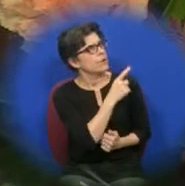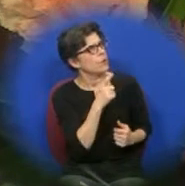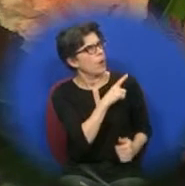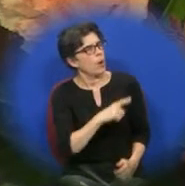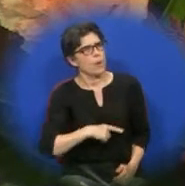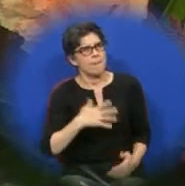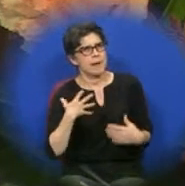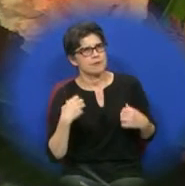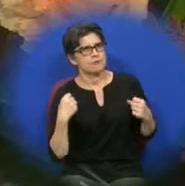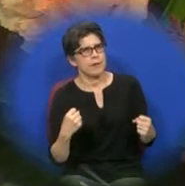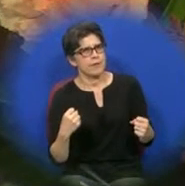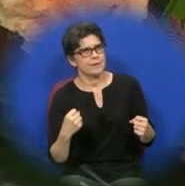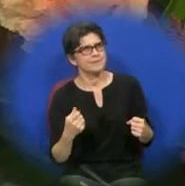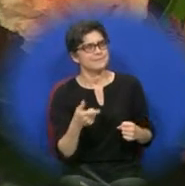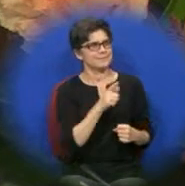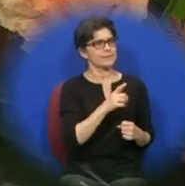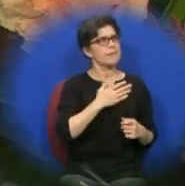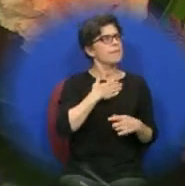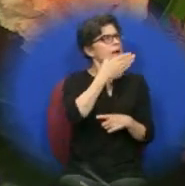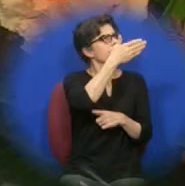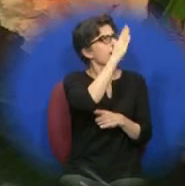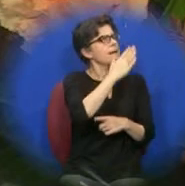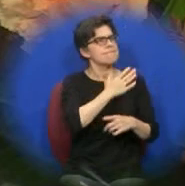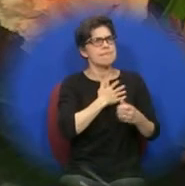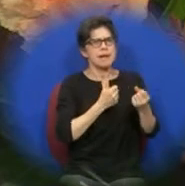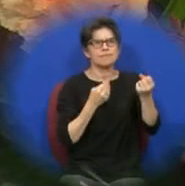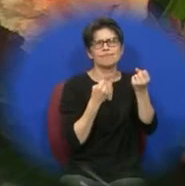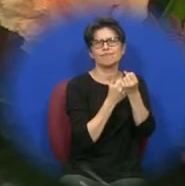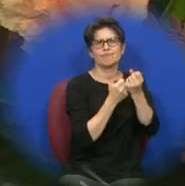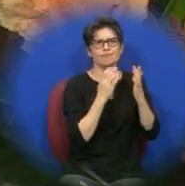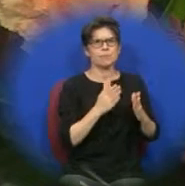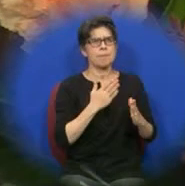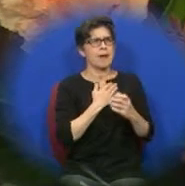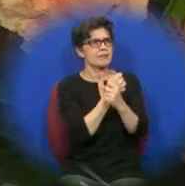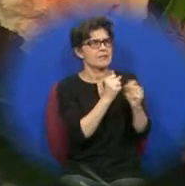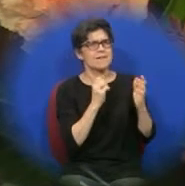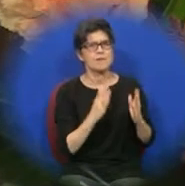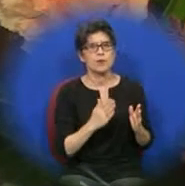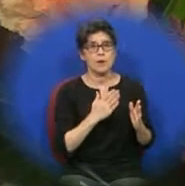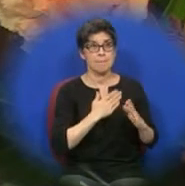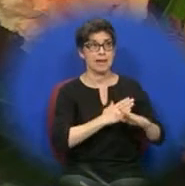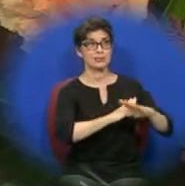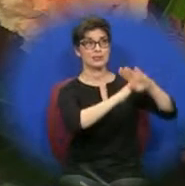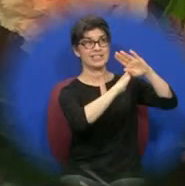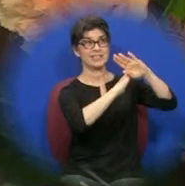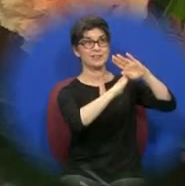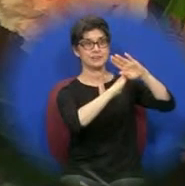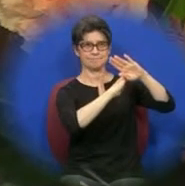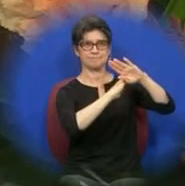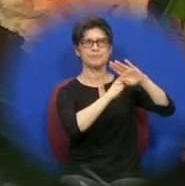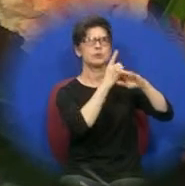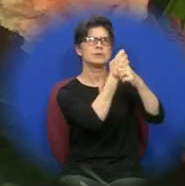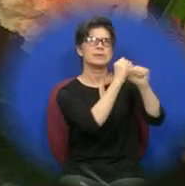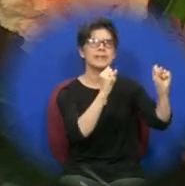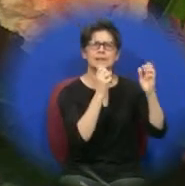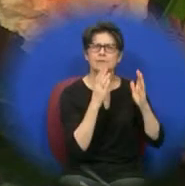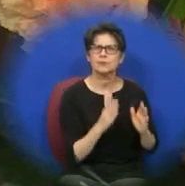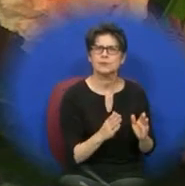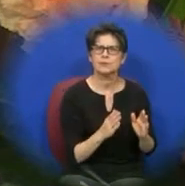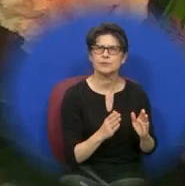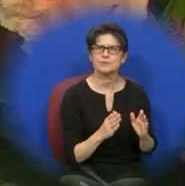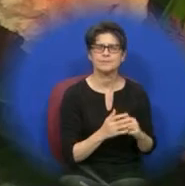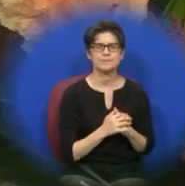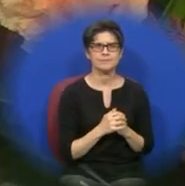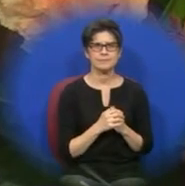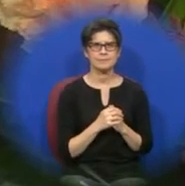I love you, Lord, my strength. My God, my rock, my refuge, my shield, the horn of my salvation, my